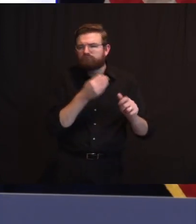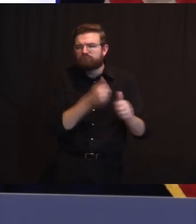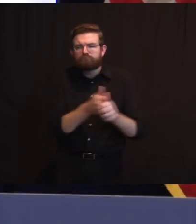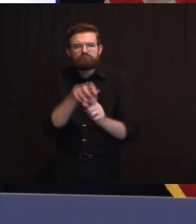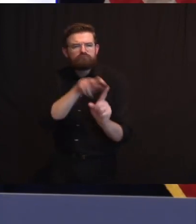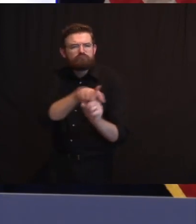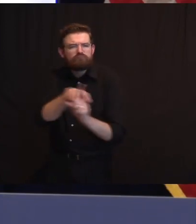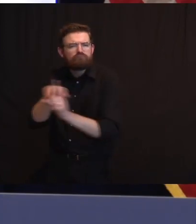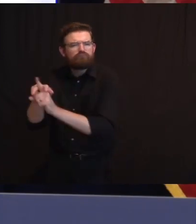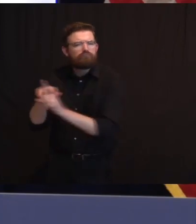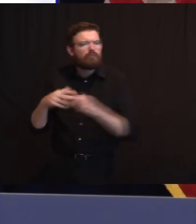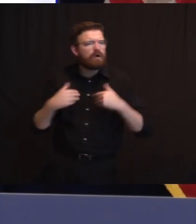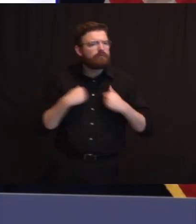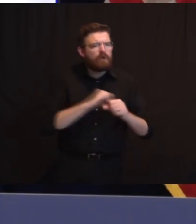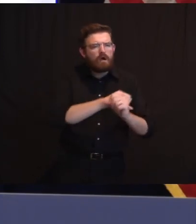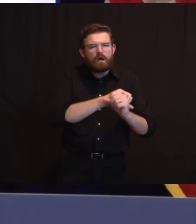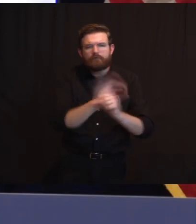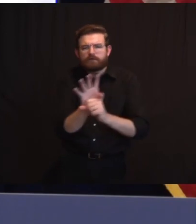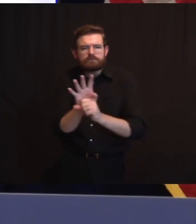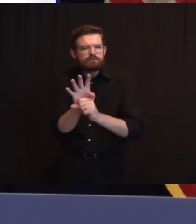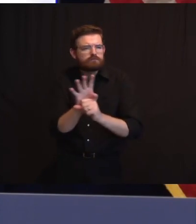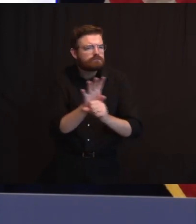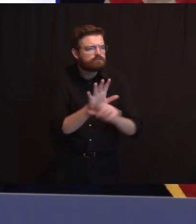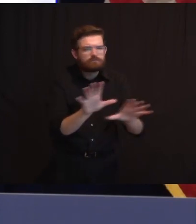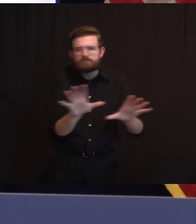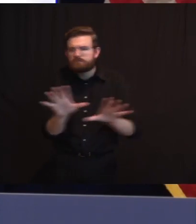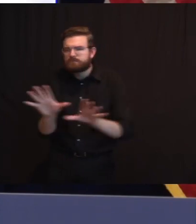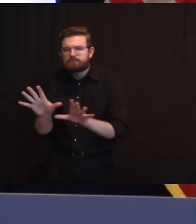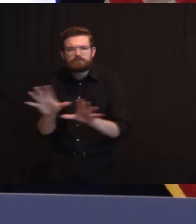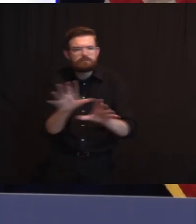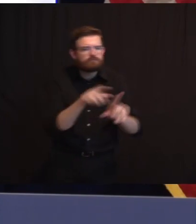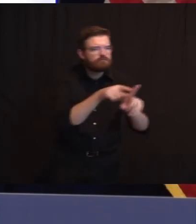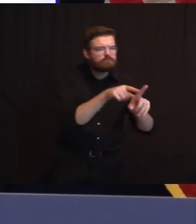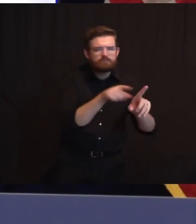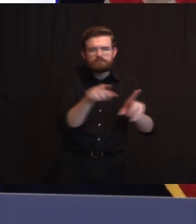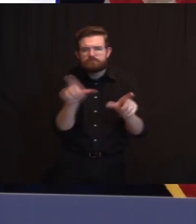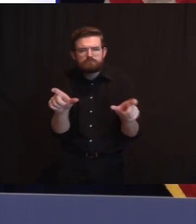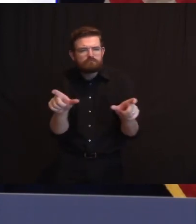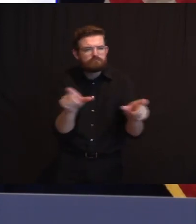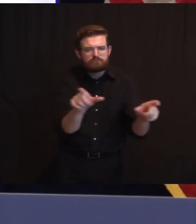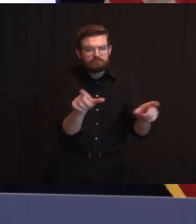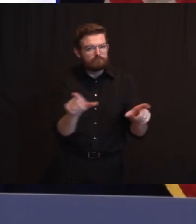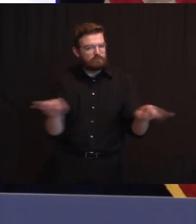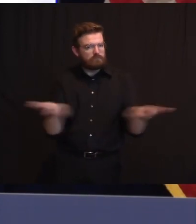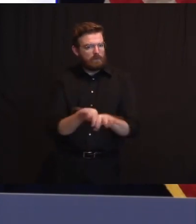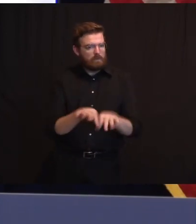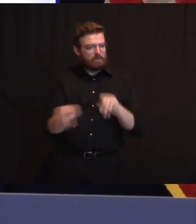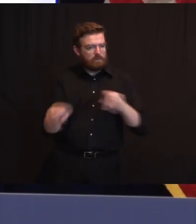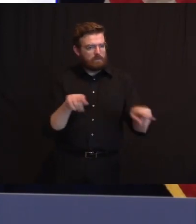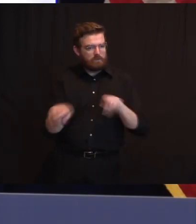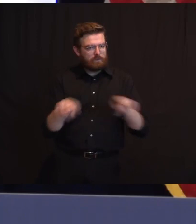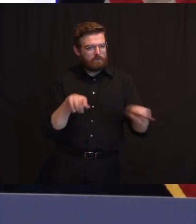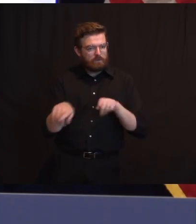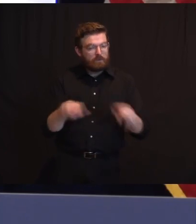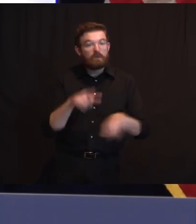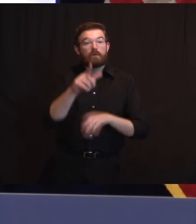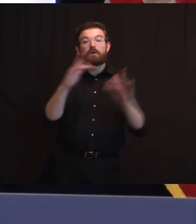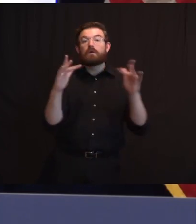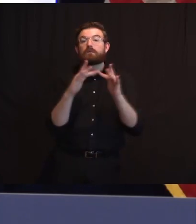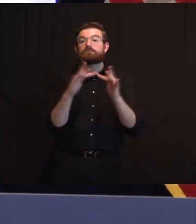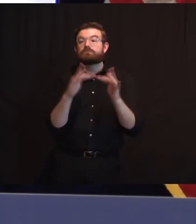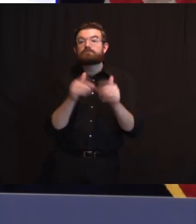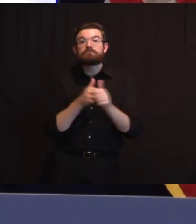contain the spread. To ensure we have the workforce needed to conduct effective contact tracing, the department has chosen Public Consulting